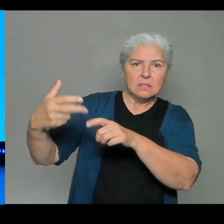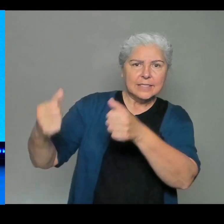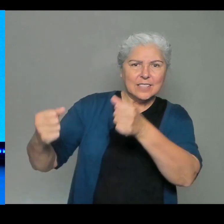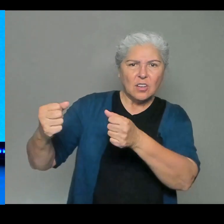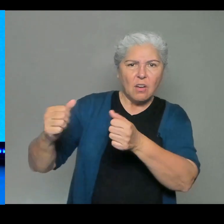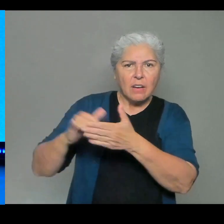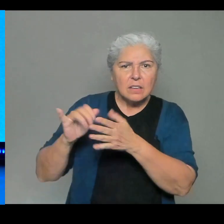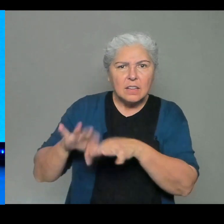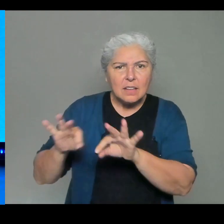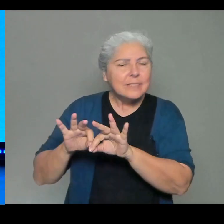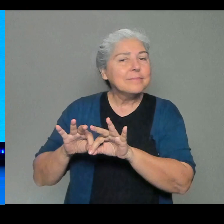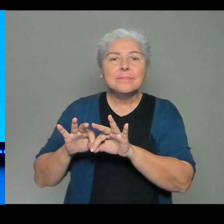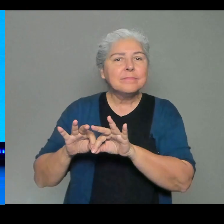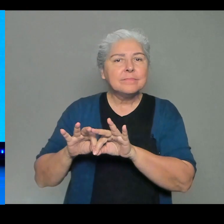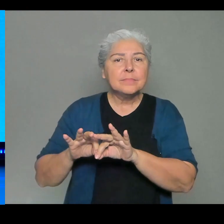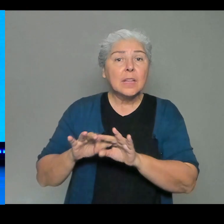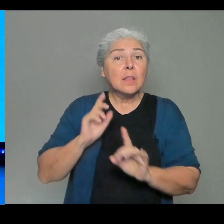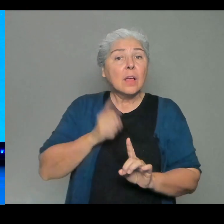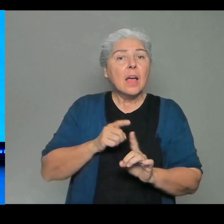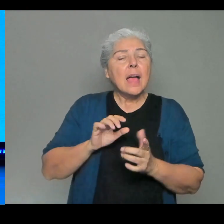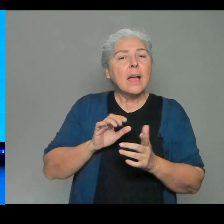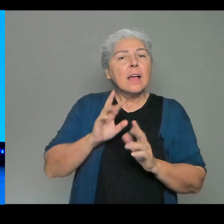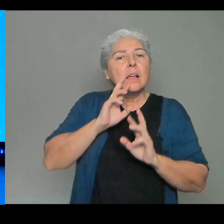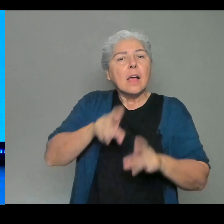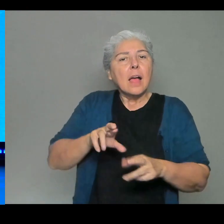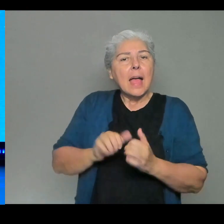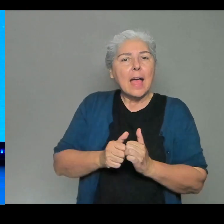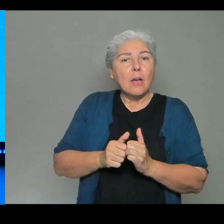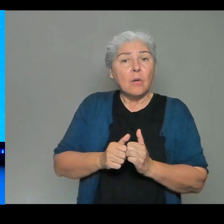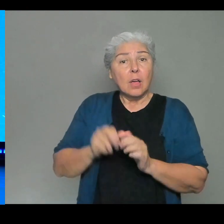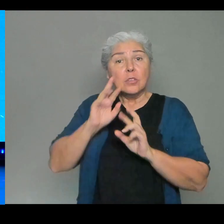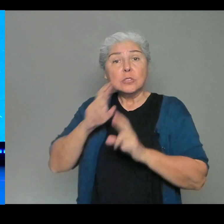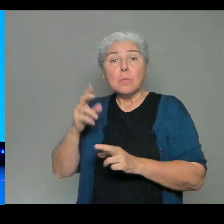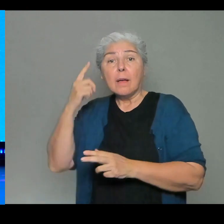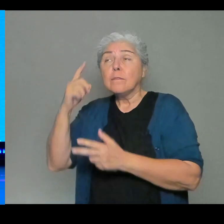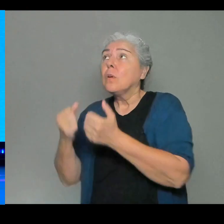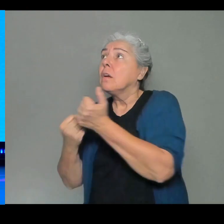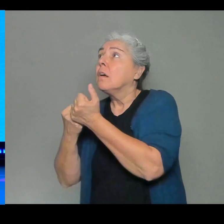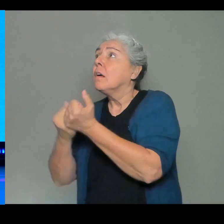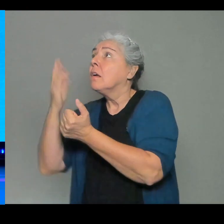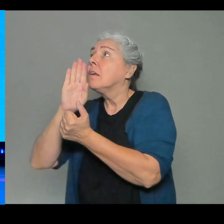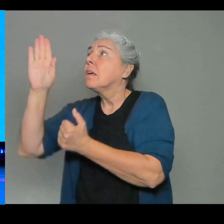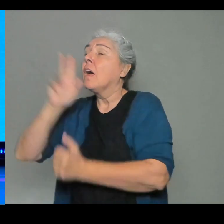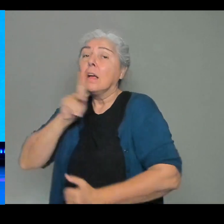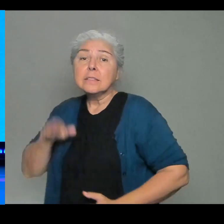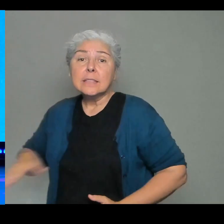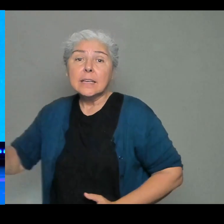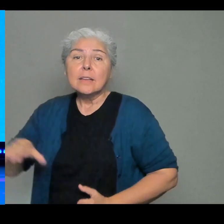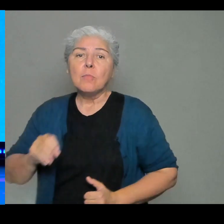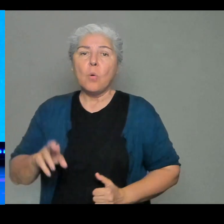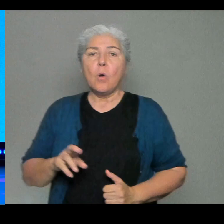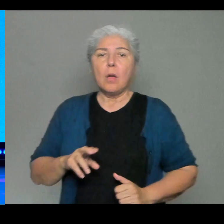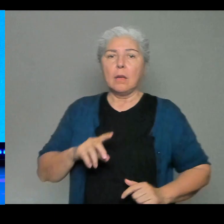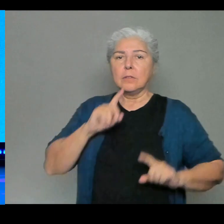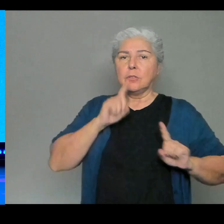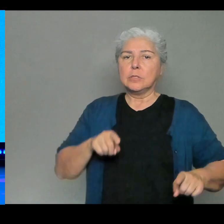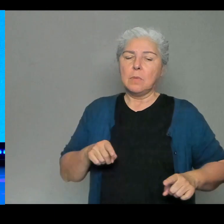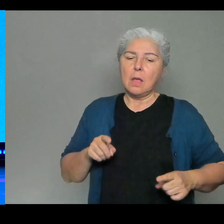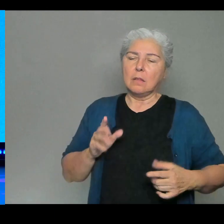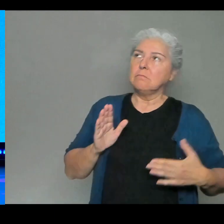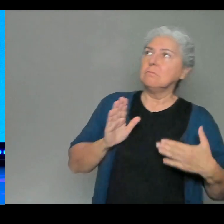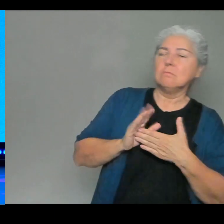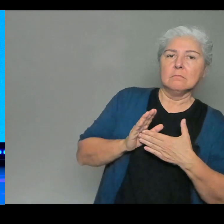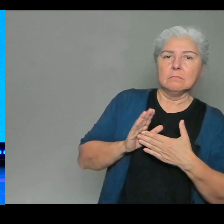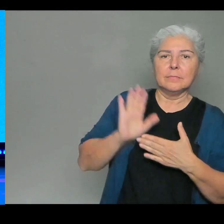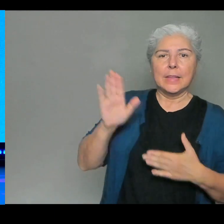not the issue. The issue is, how do you respond? Do you respond in a way that promotes God's kingdom? Or do you respond in a way